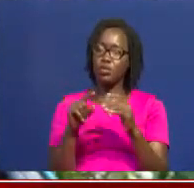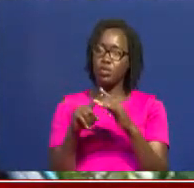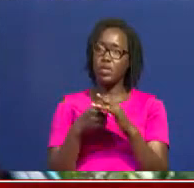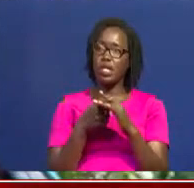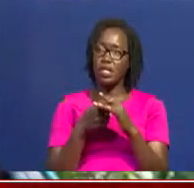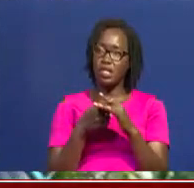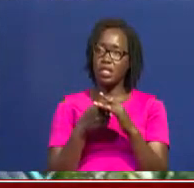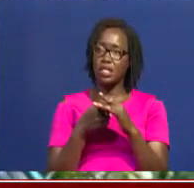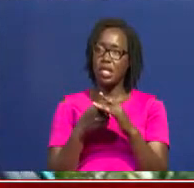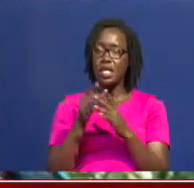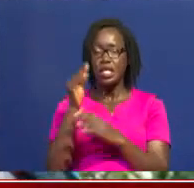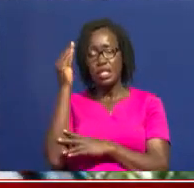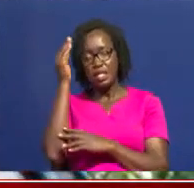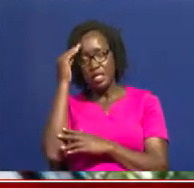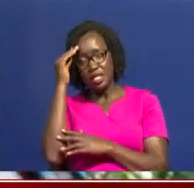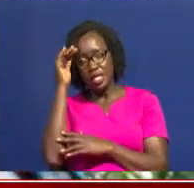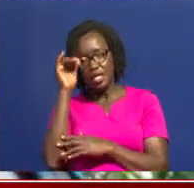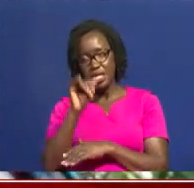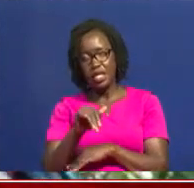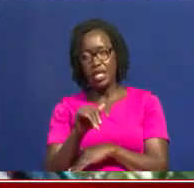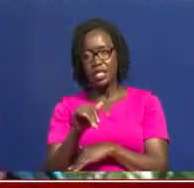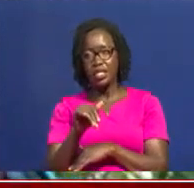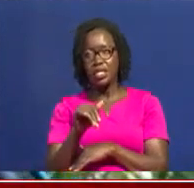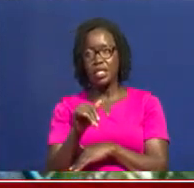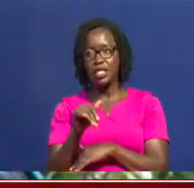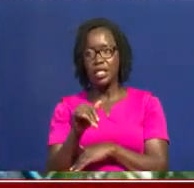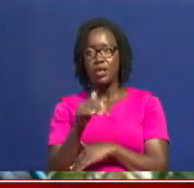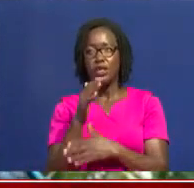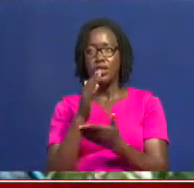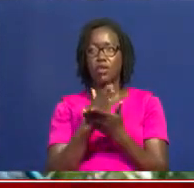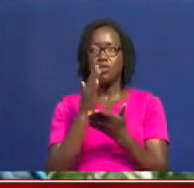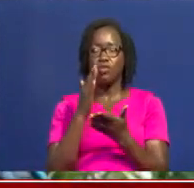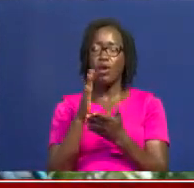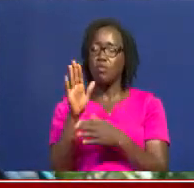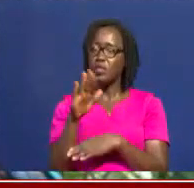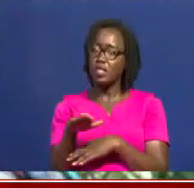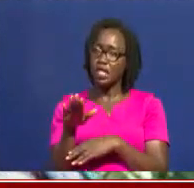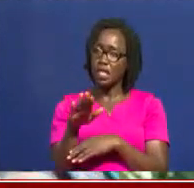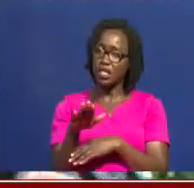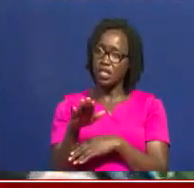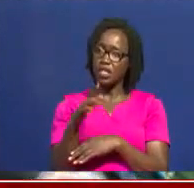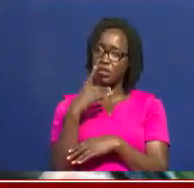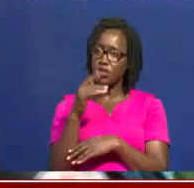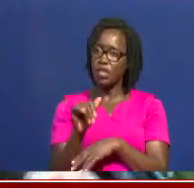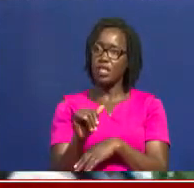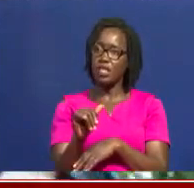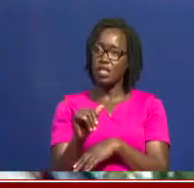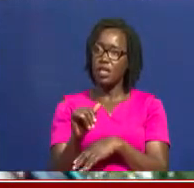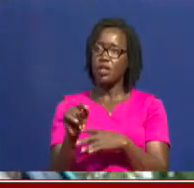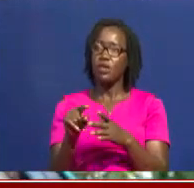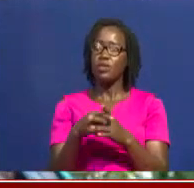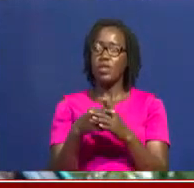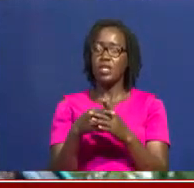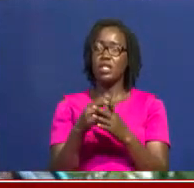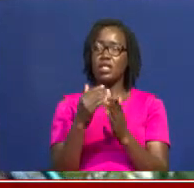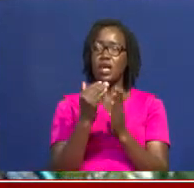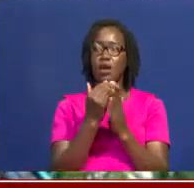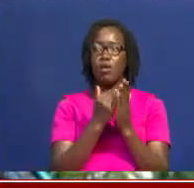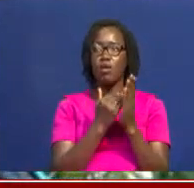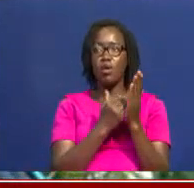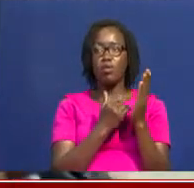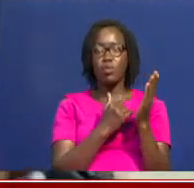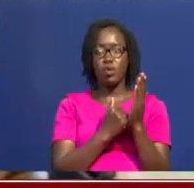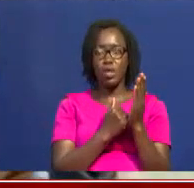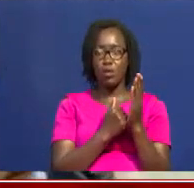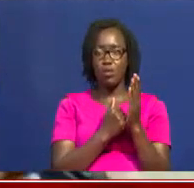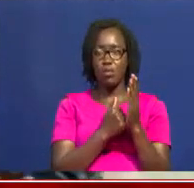the study that will then confirm the site so that we can start our program in